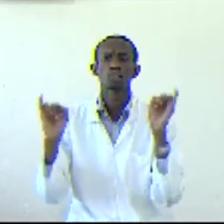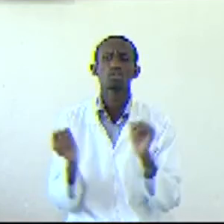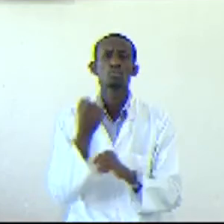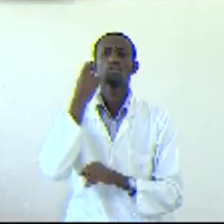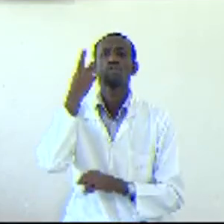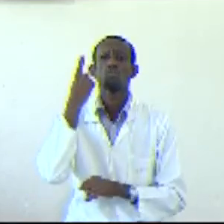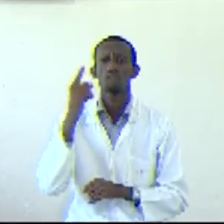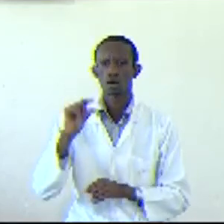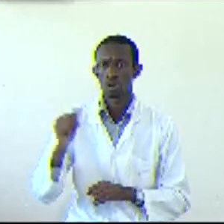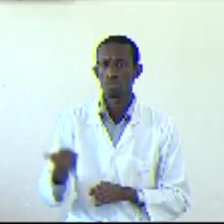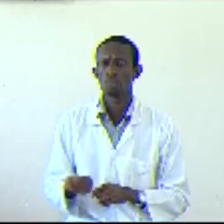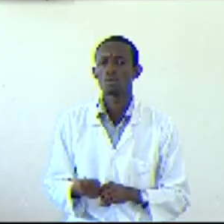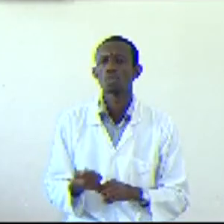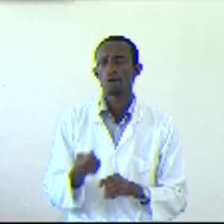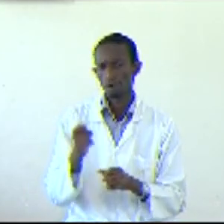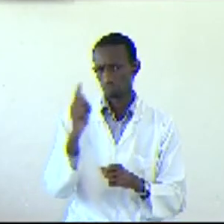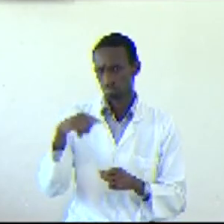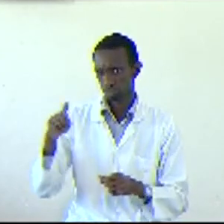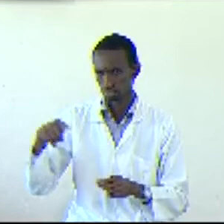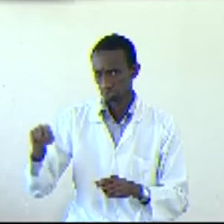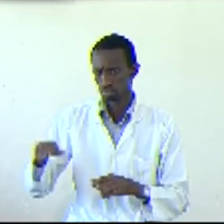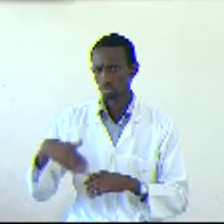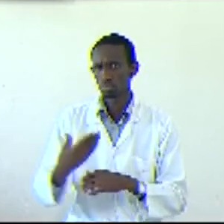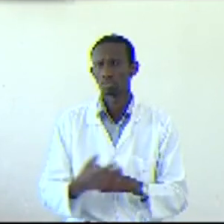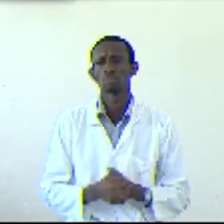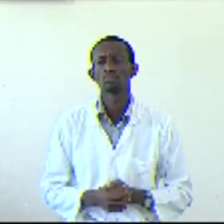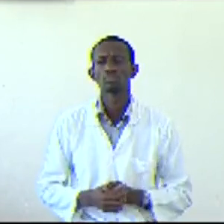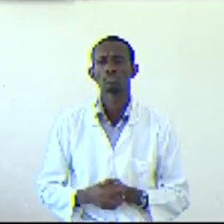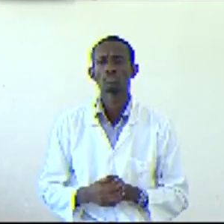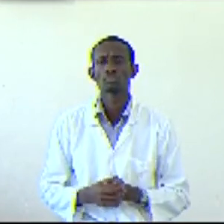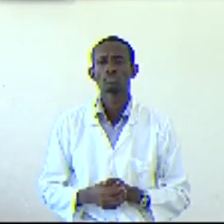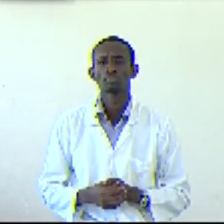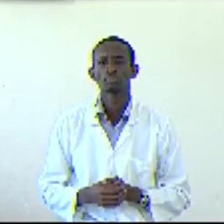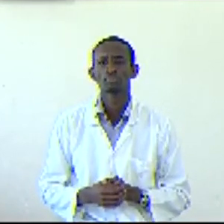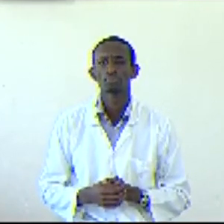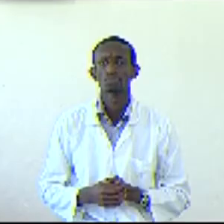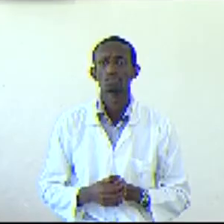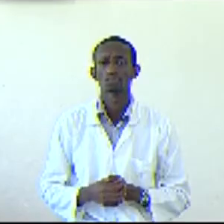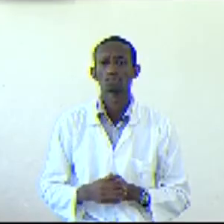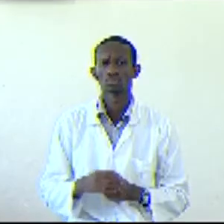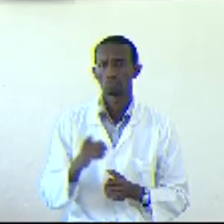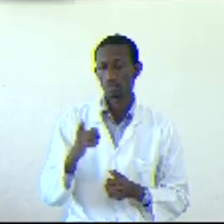we move to the correction of this activity. A car of mass